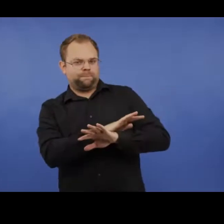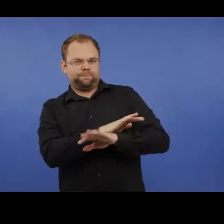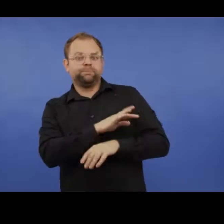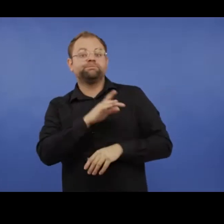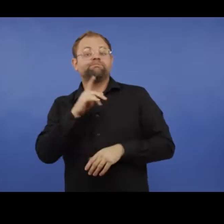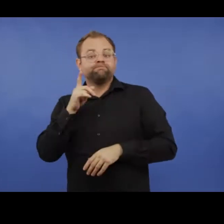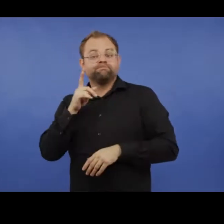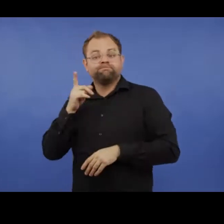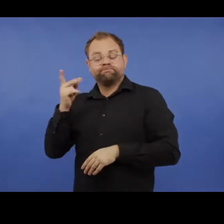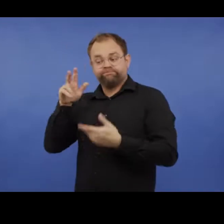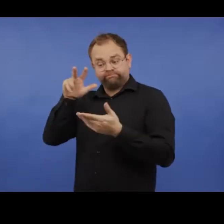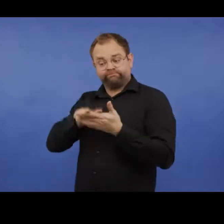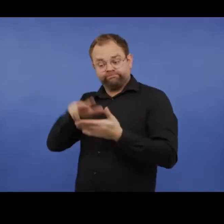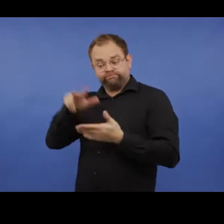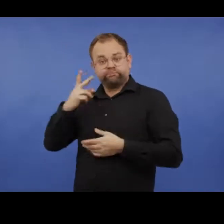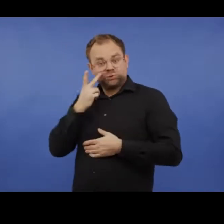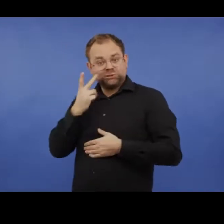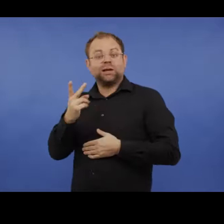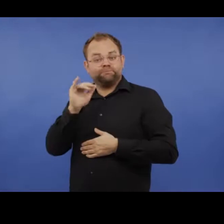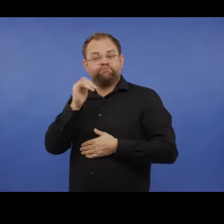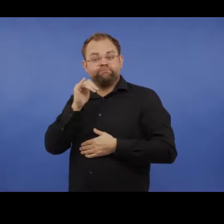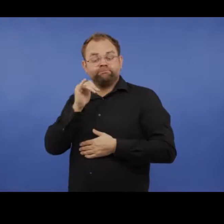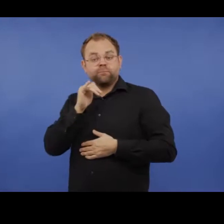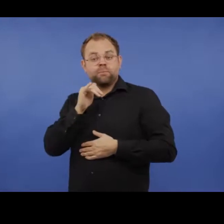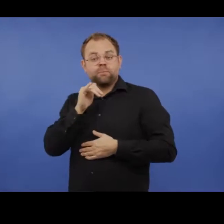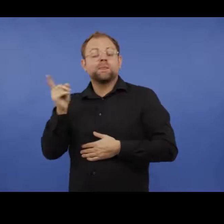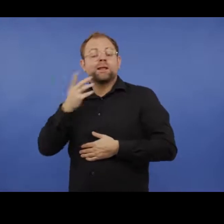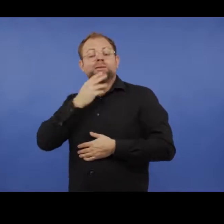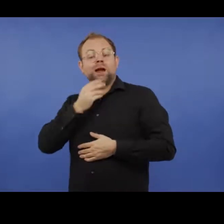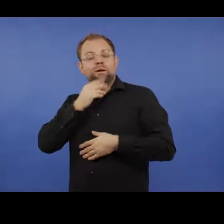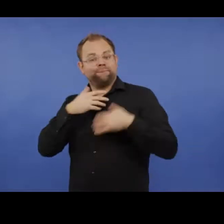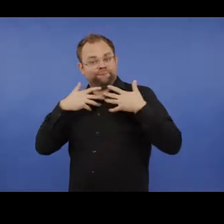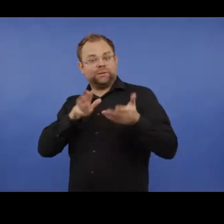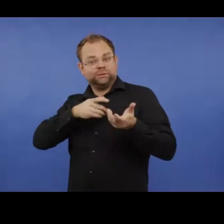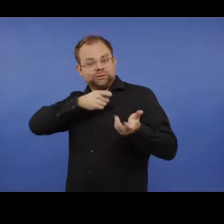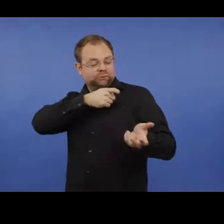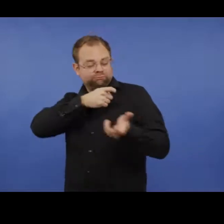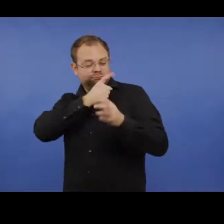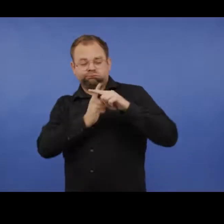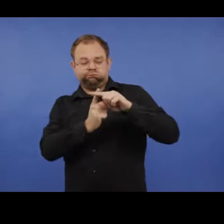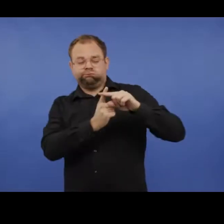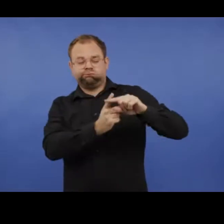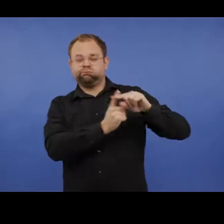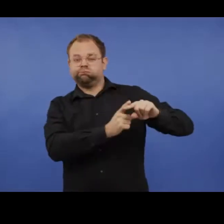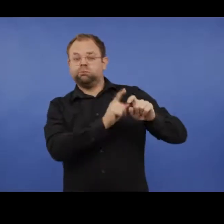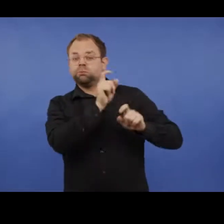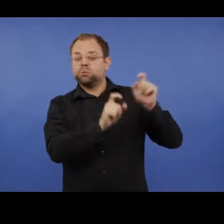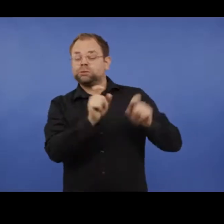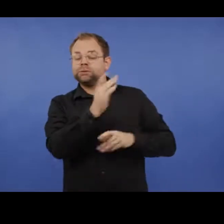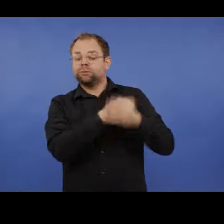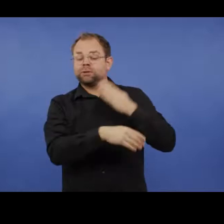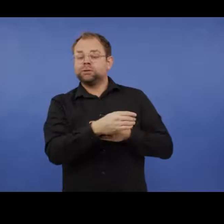calls on states and governments to apply the protection of people with disabilities.